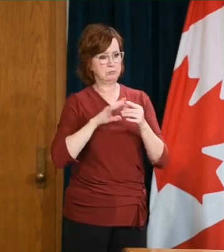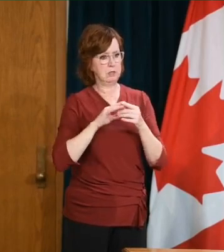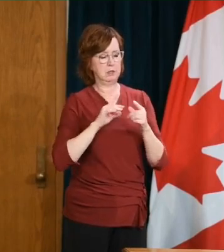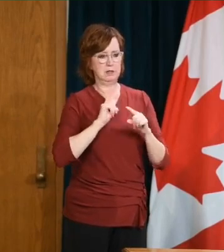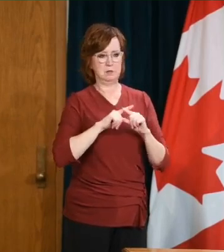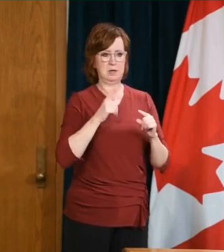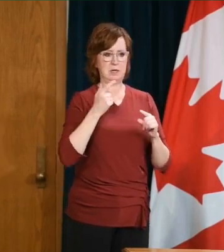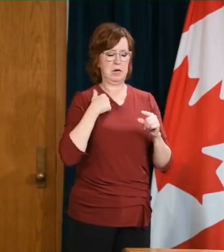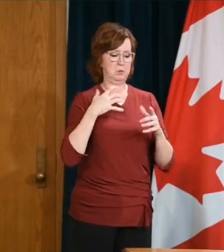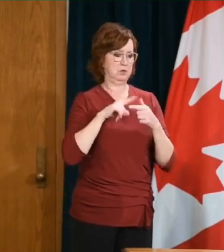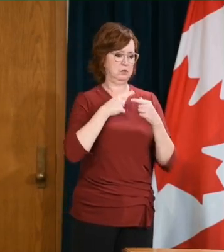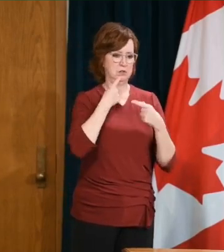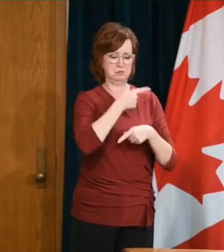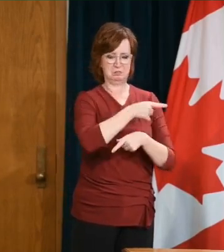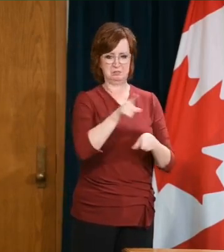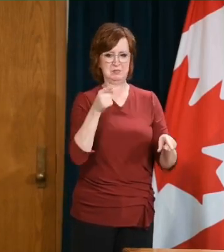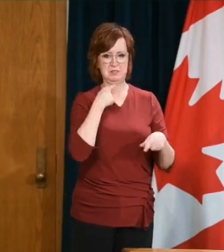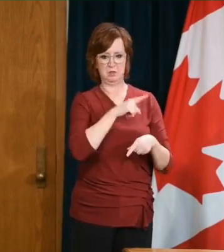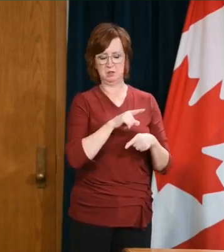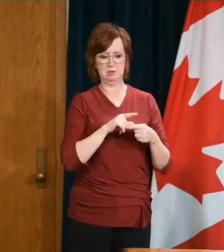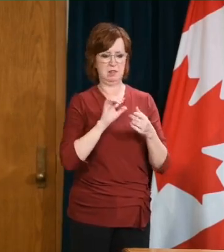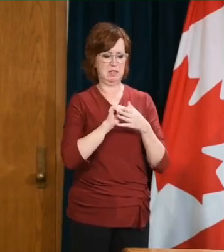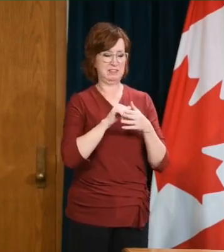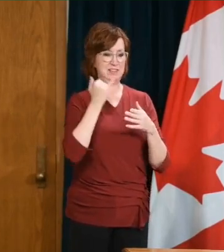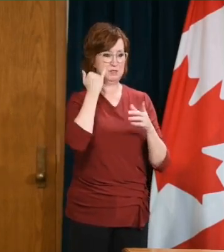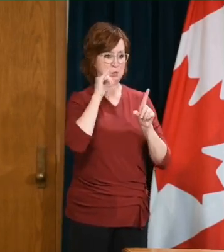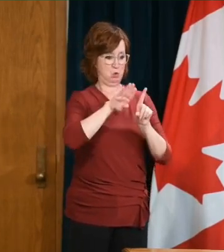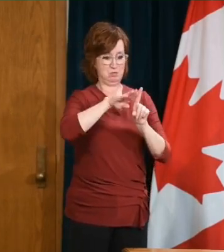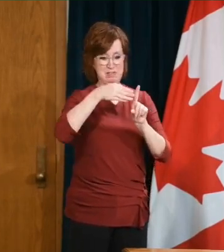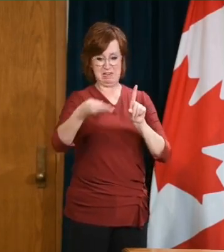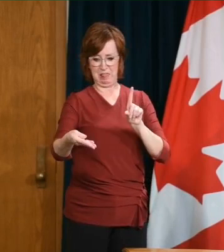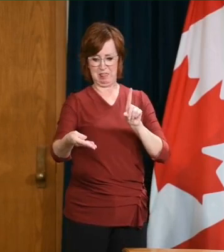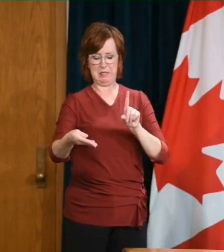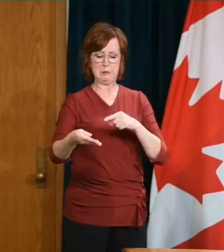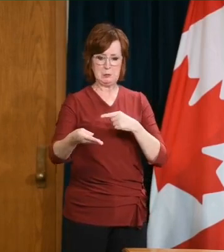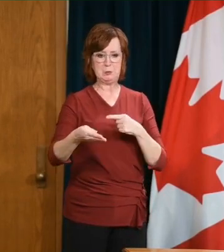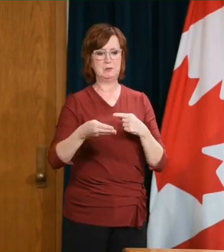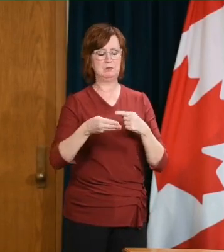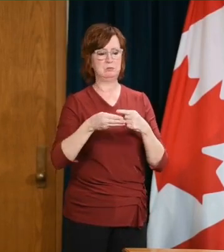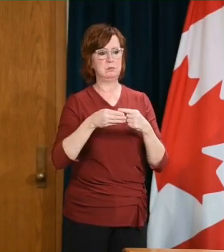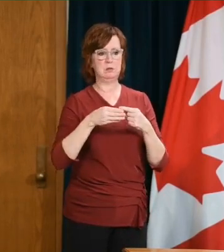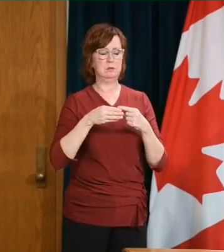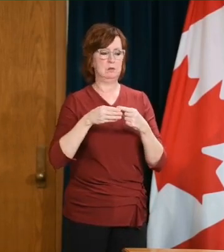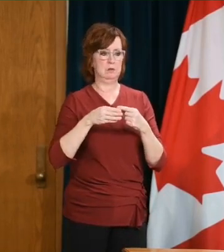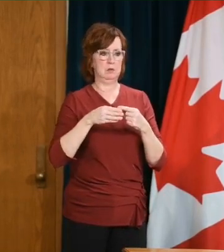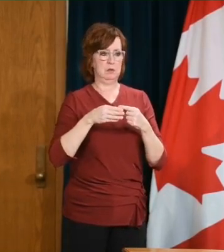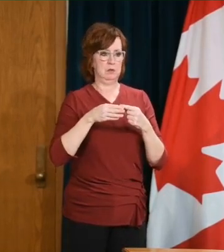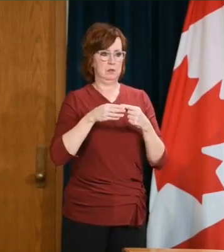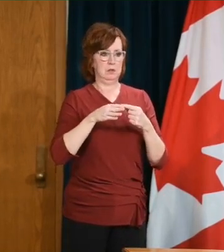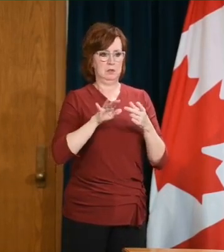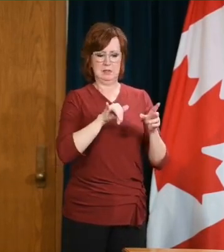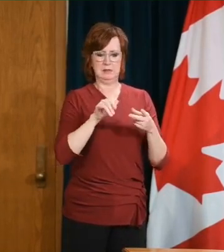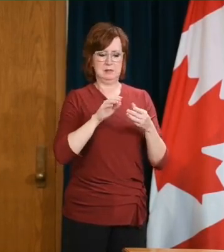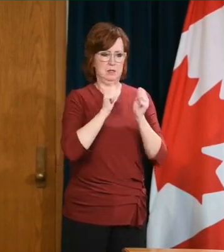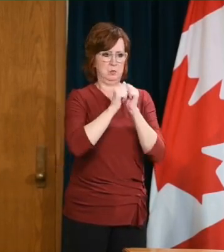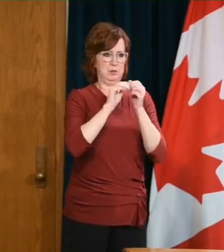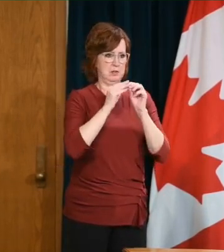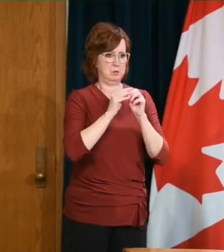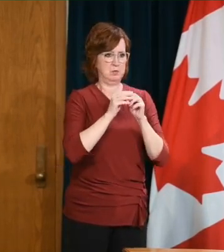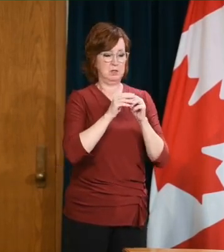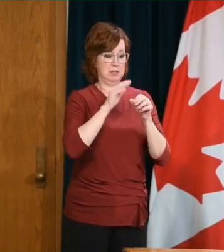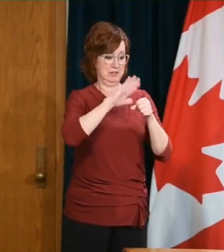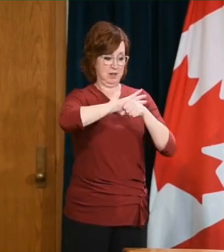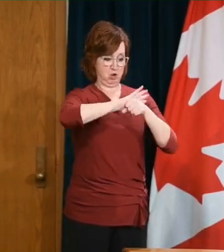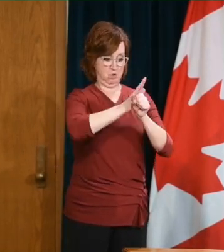there's no difference in the virus in terms of if a death happens or someone gets a mild illness. The virus is actually exactly the same, and the